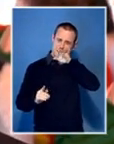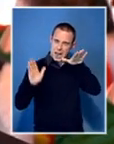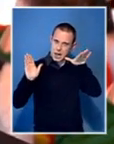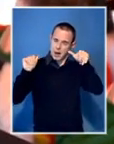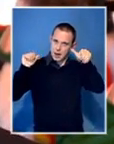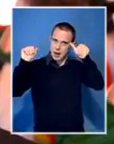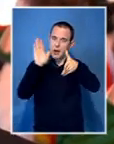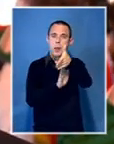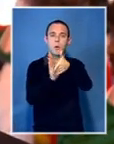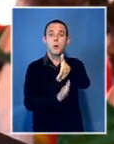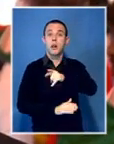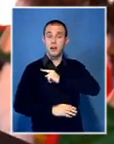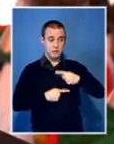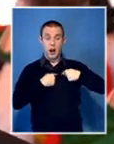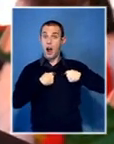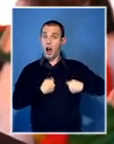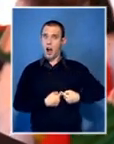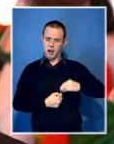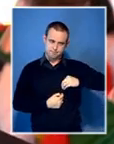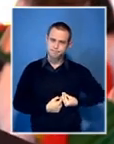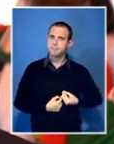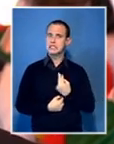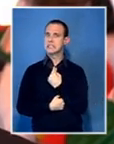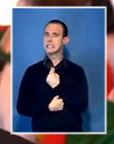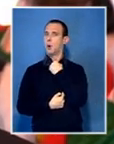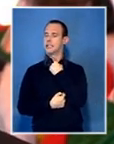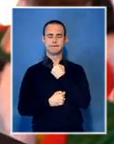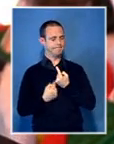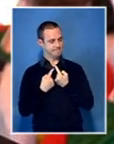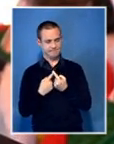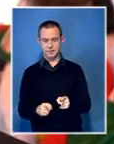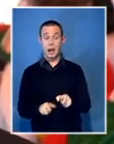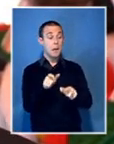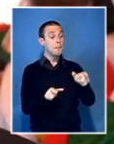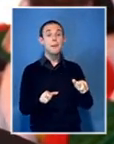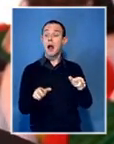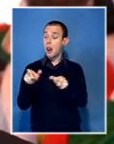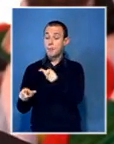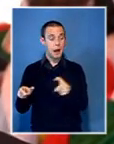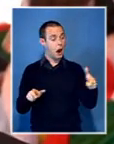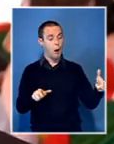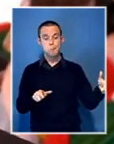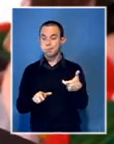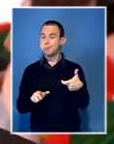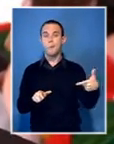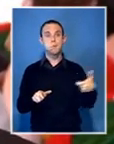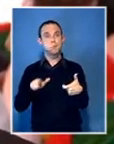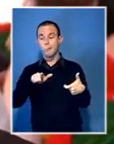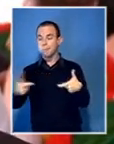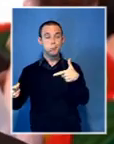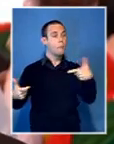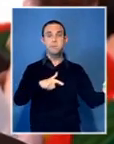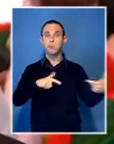despondent merely because those evil people who kill other people haven't stopped doing